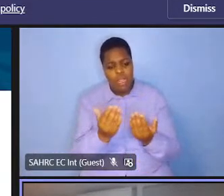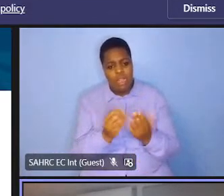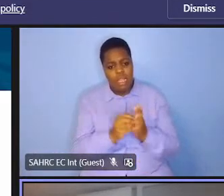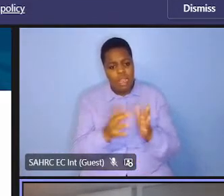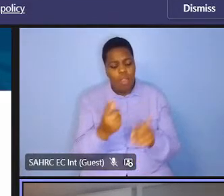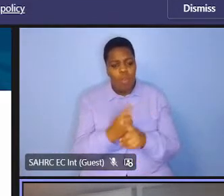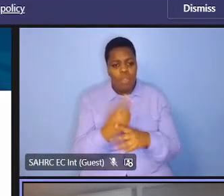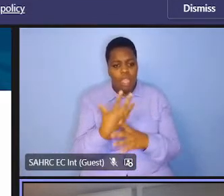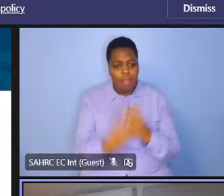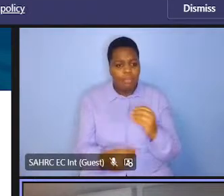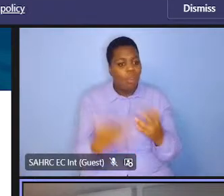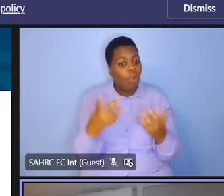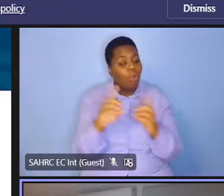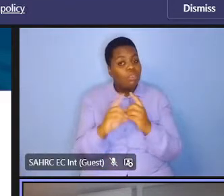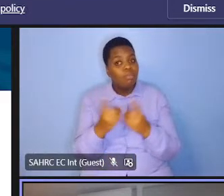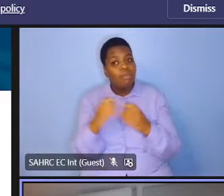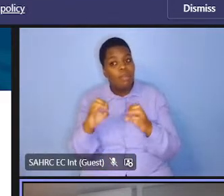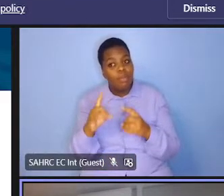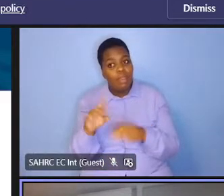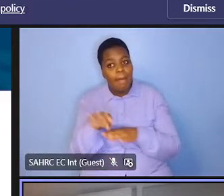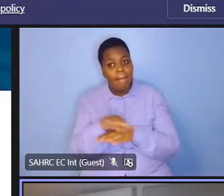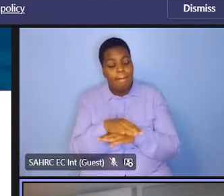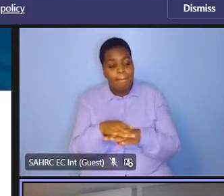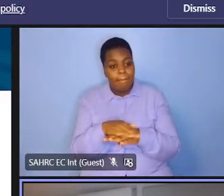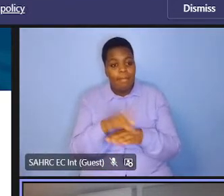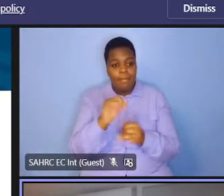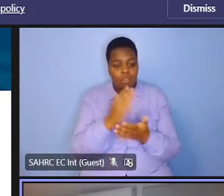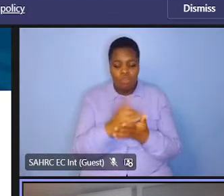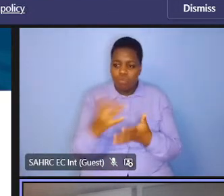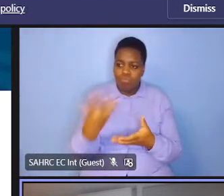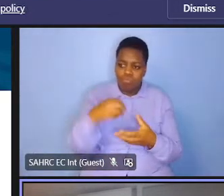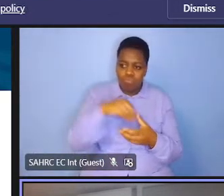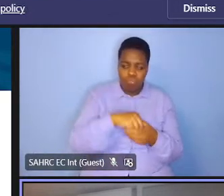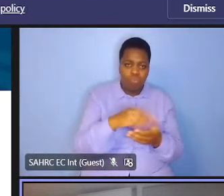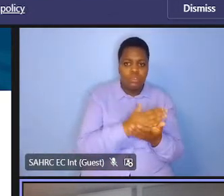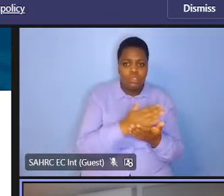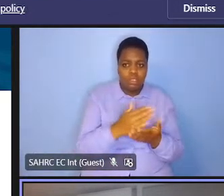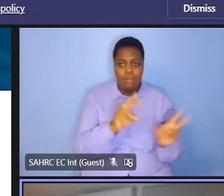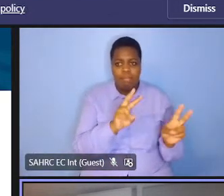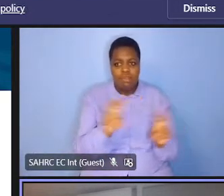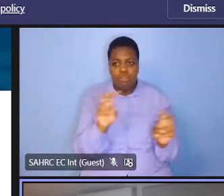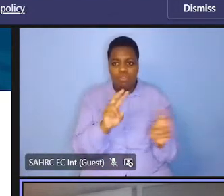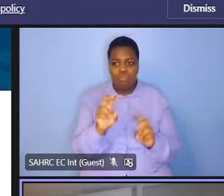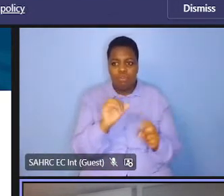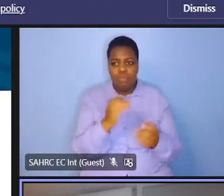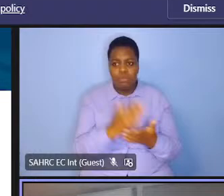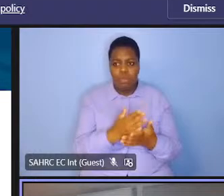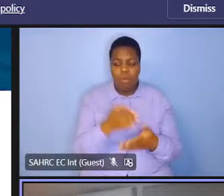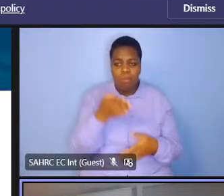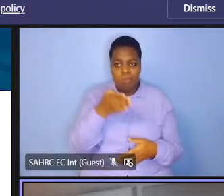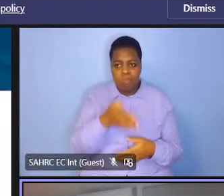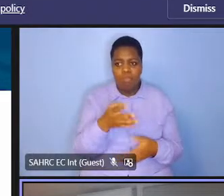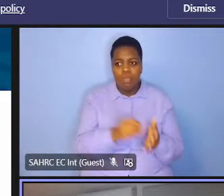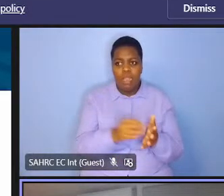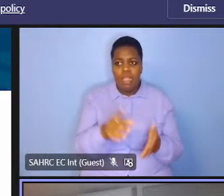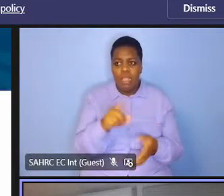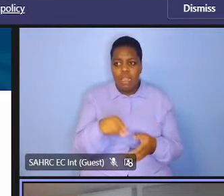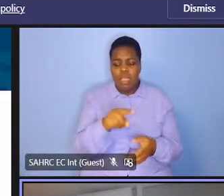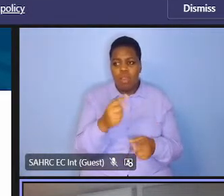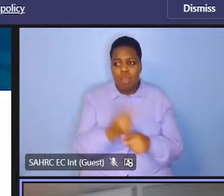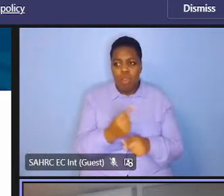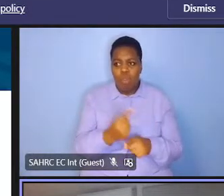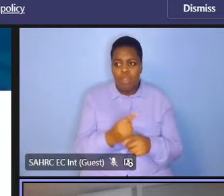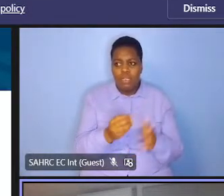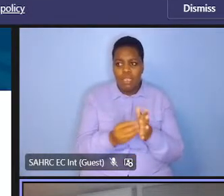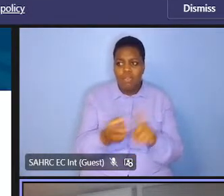the Department of Basic Education does address some of the issues that are faced by learners, in particular learners